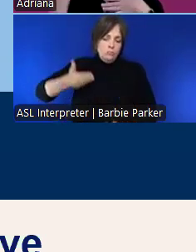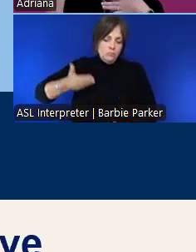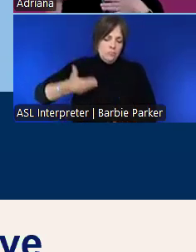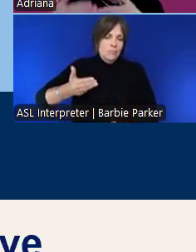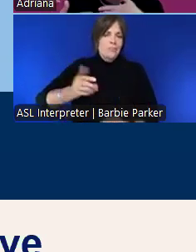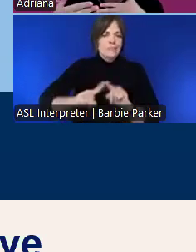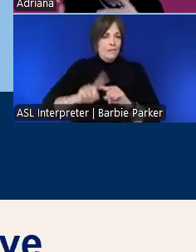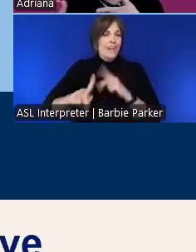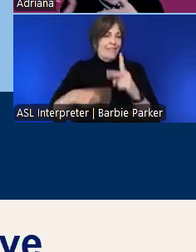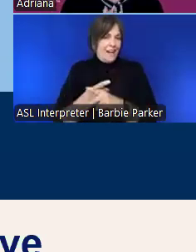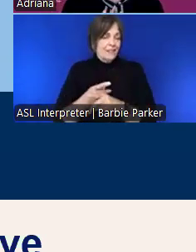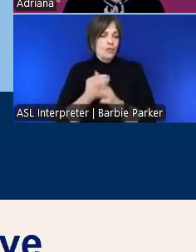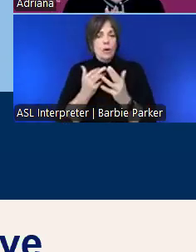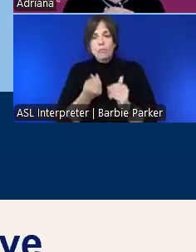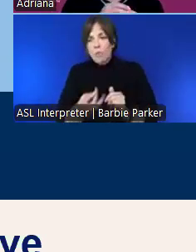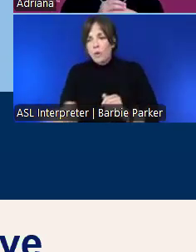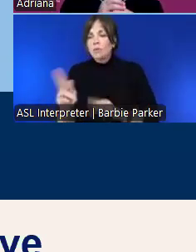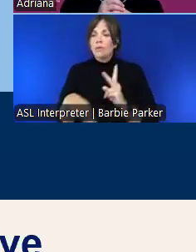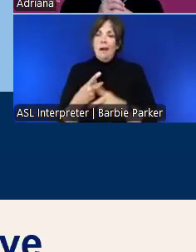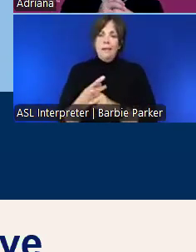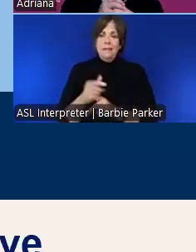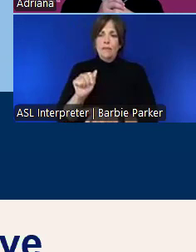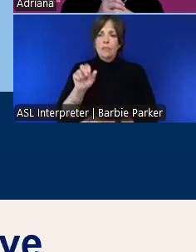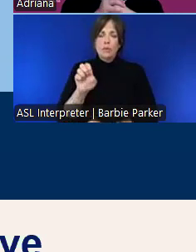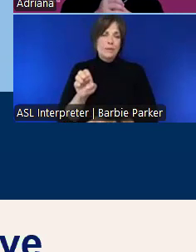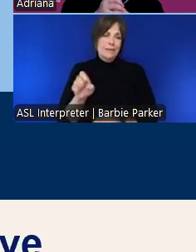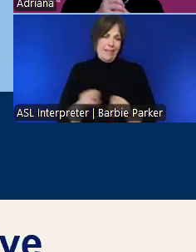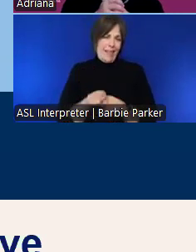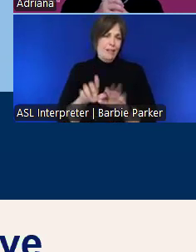abuse, like children, essentially. And so